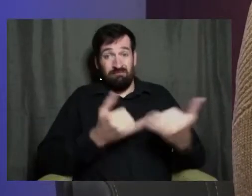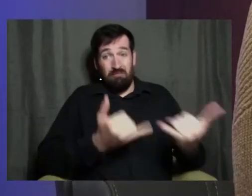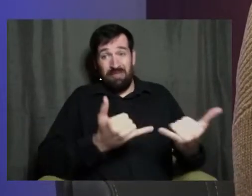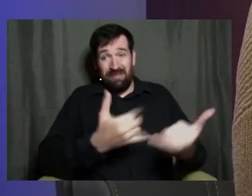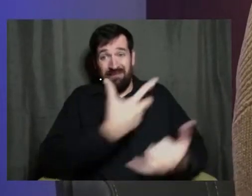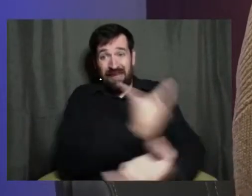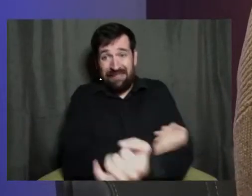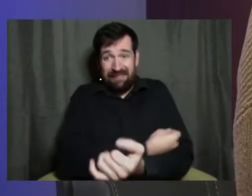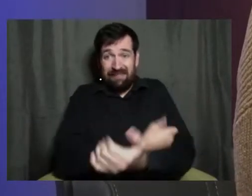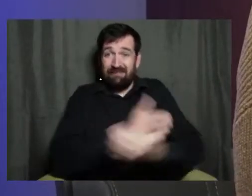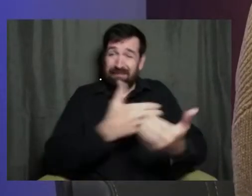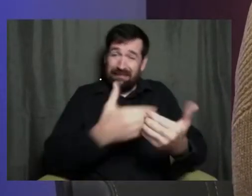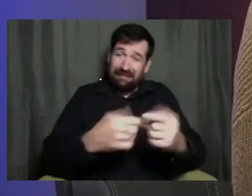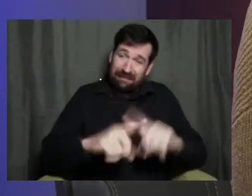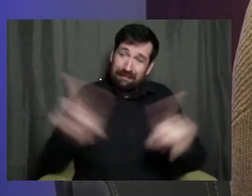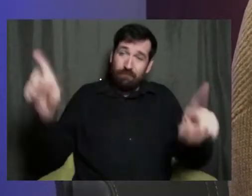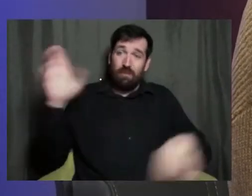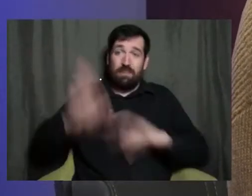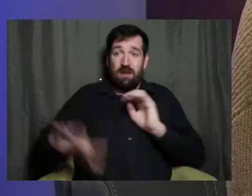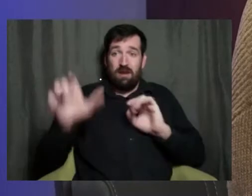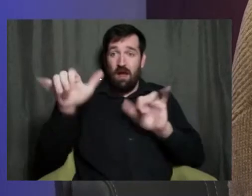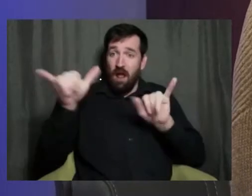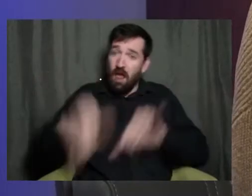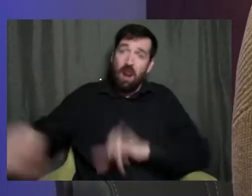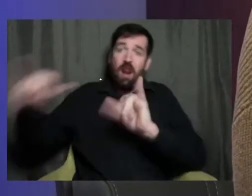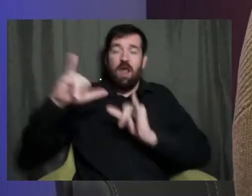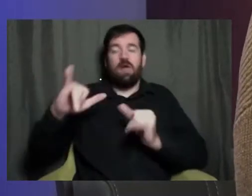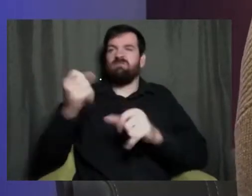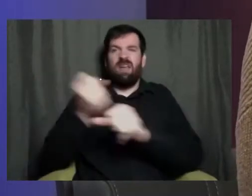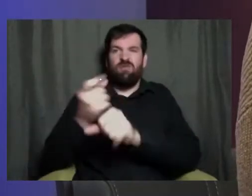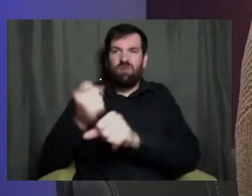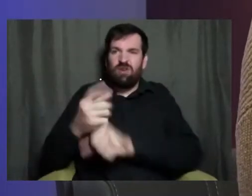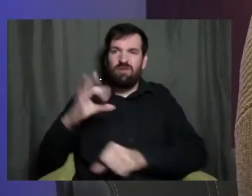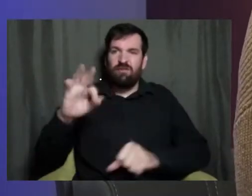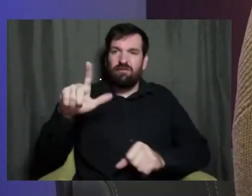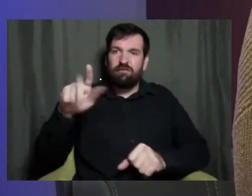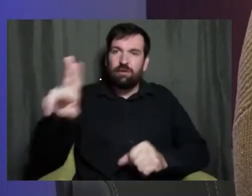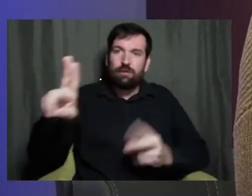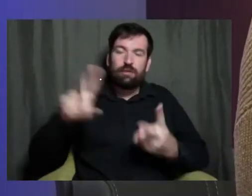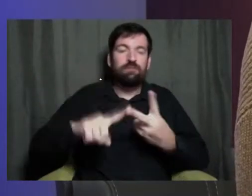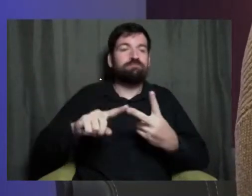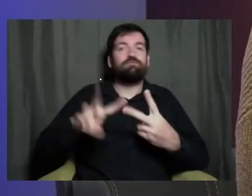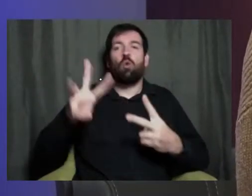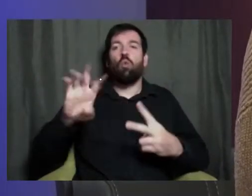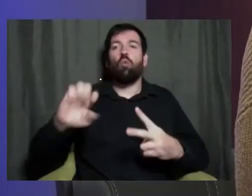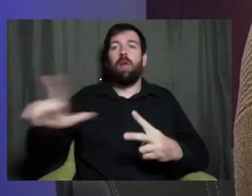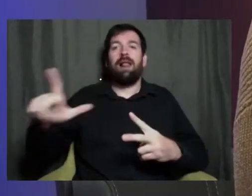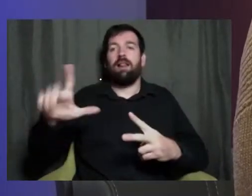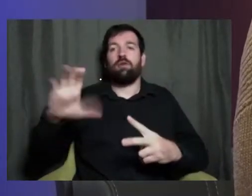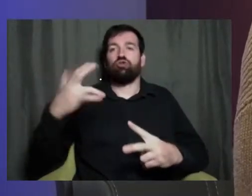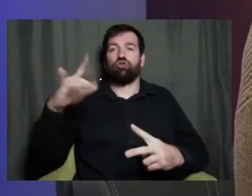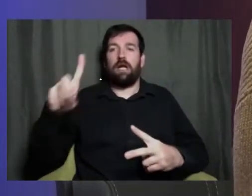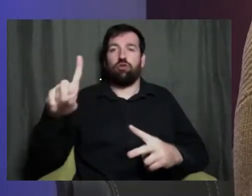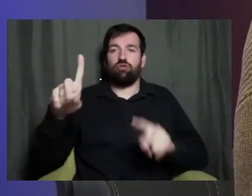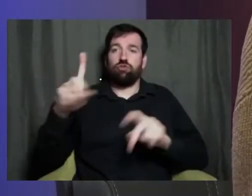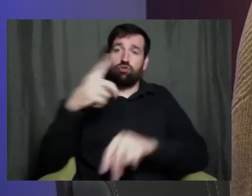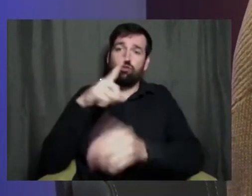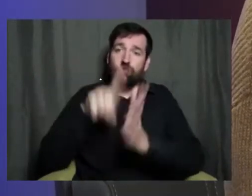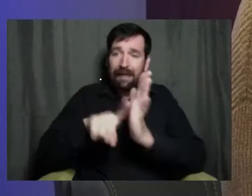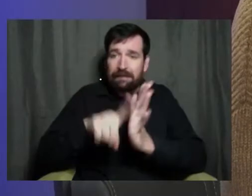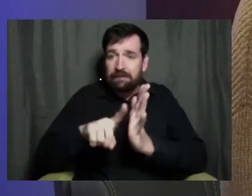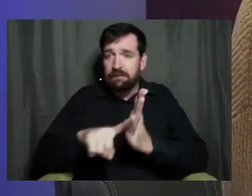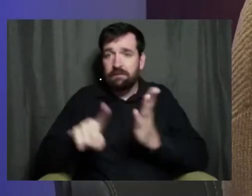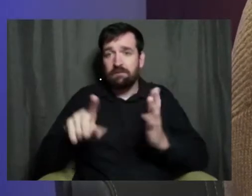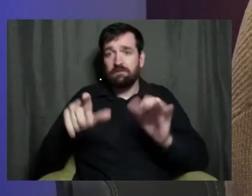vaccine that kiddos get. They all go every year and get a flu shot. They go for their well-child checks and as scheduled get their vaccines for those well-child checks visits. This is